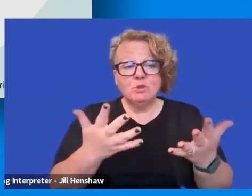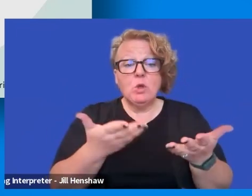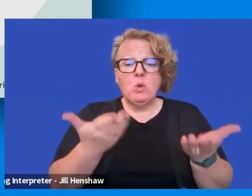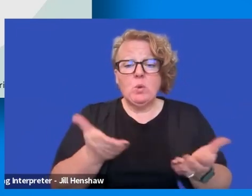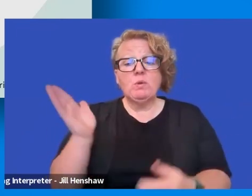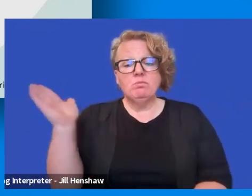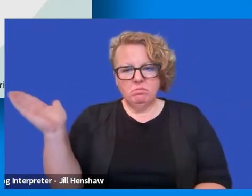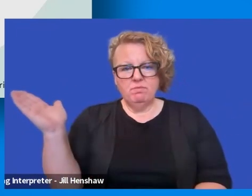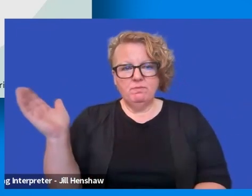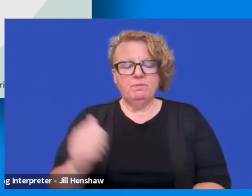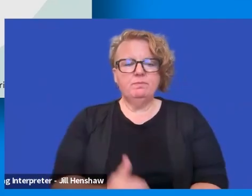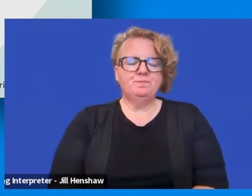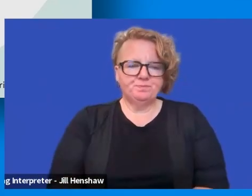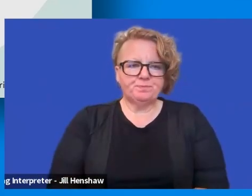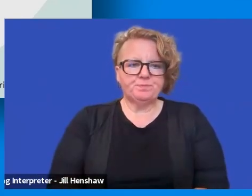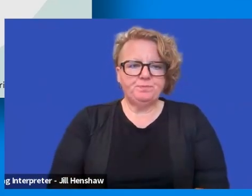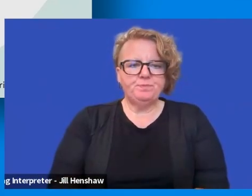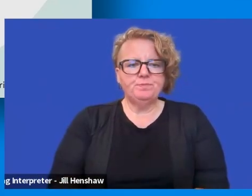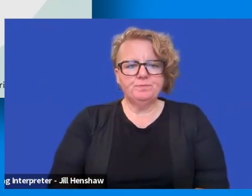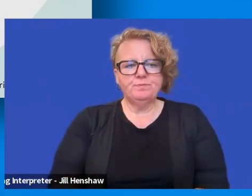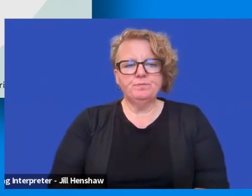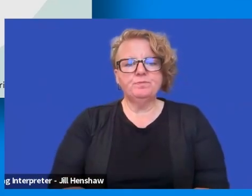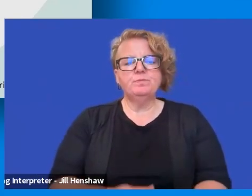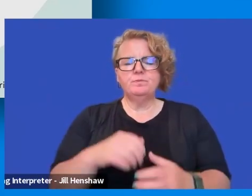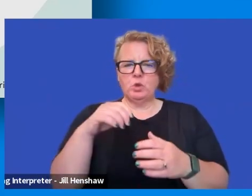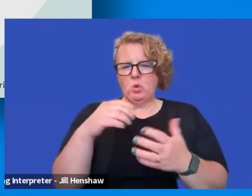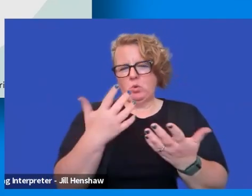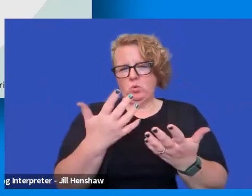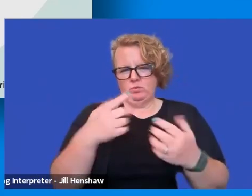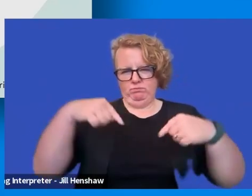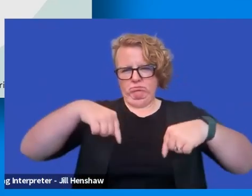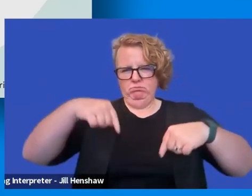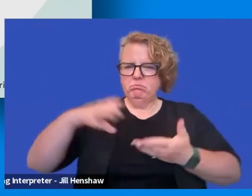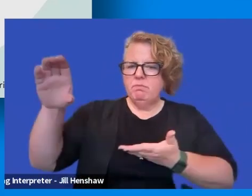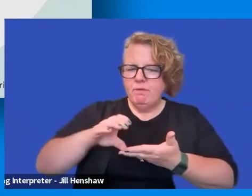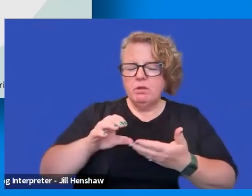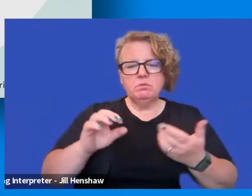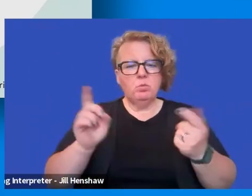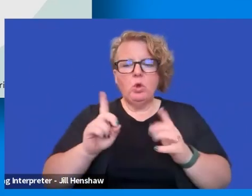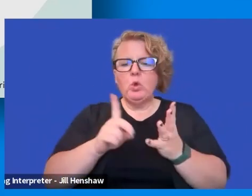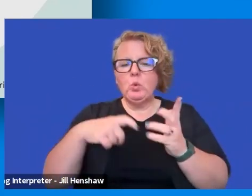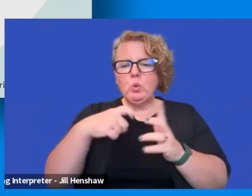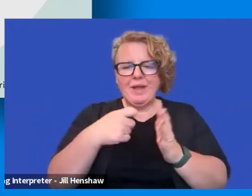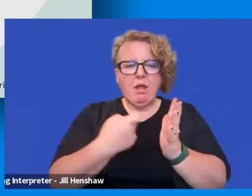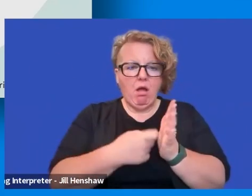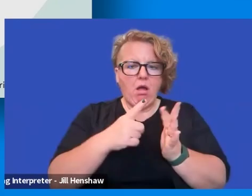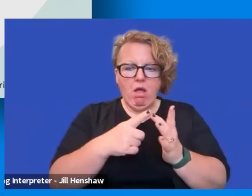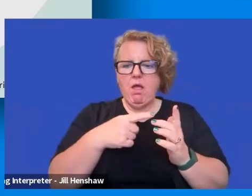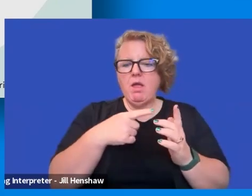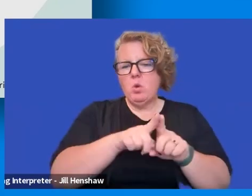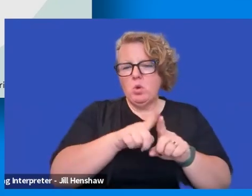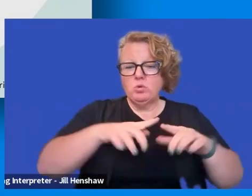around the caucus was funded by a combination of the UKRI and the British